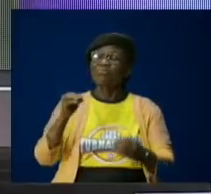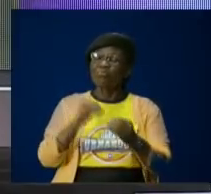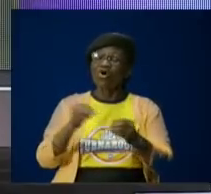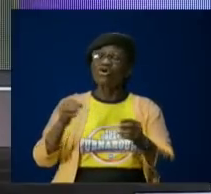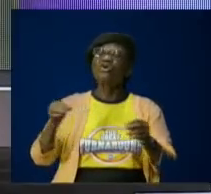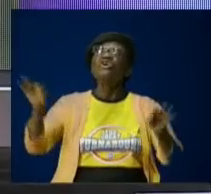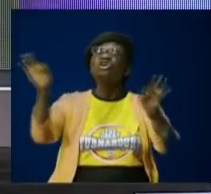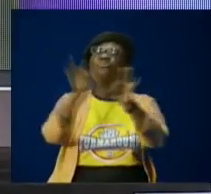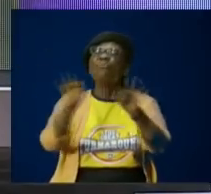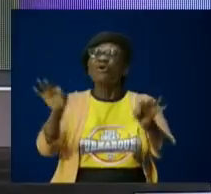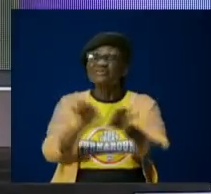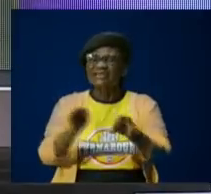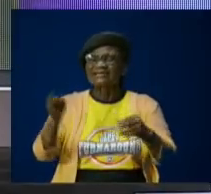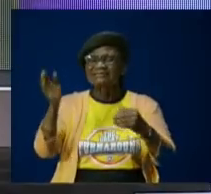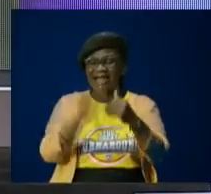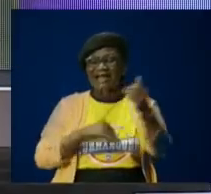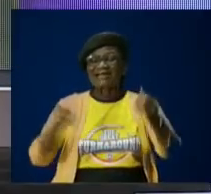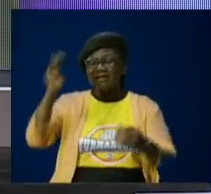Are you in a storm